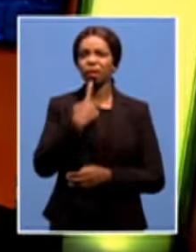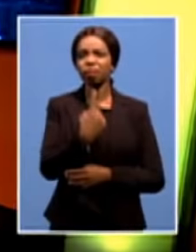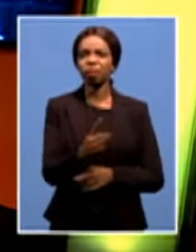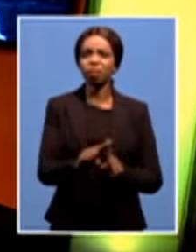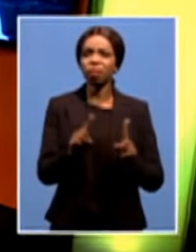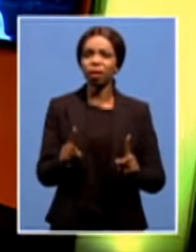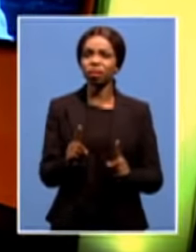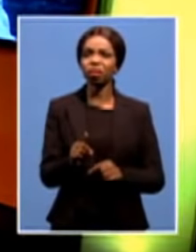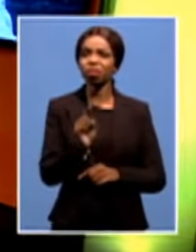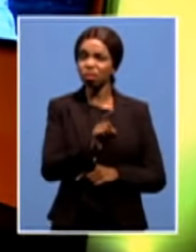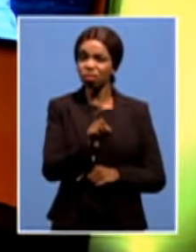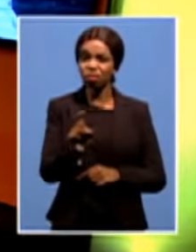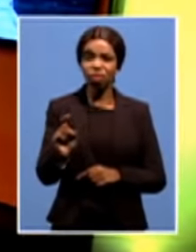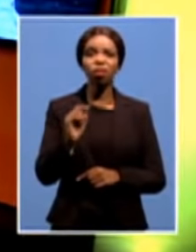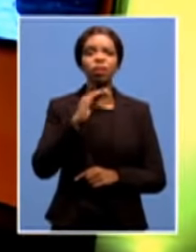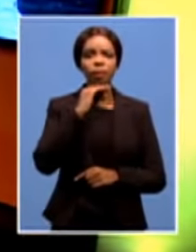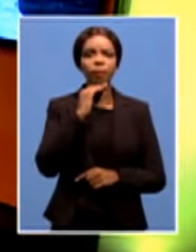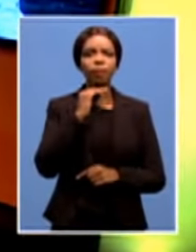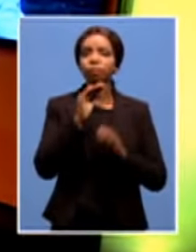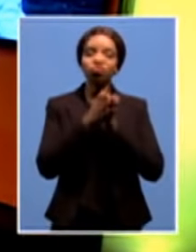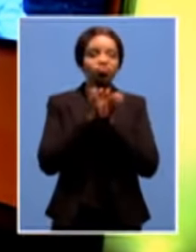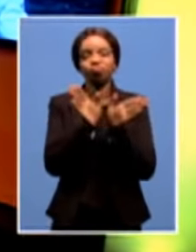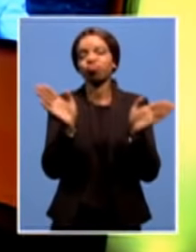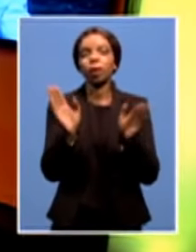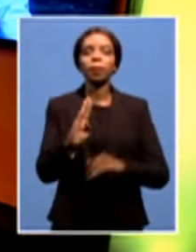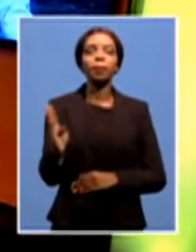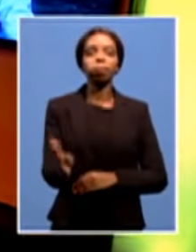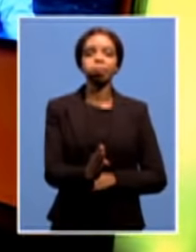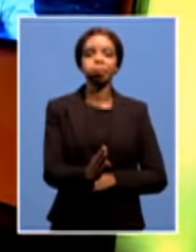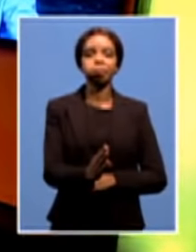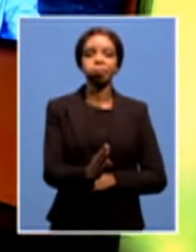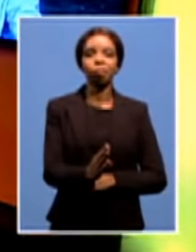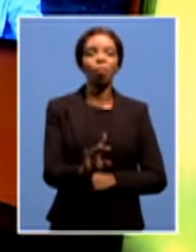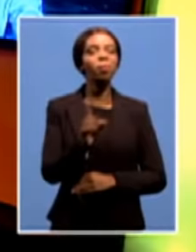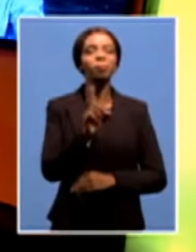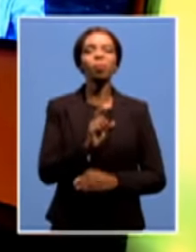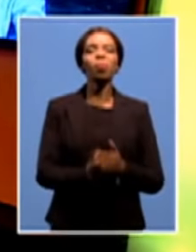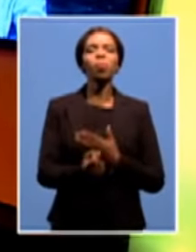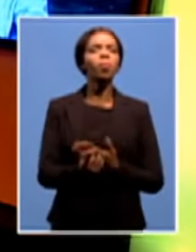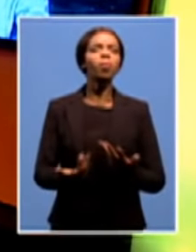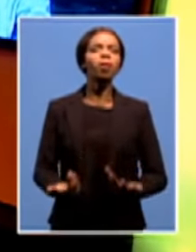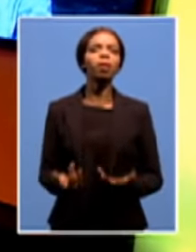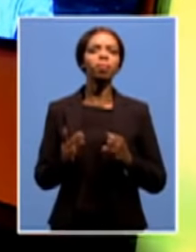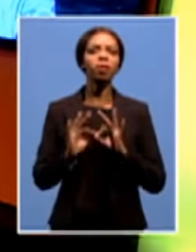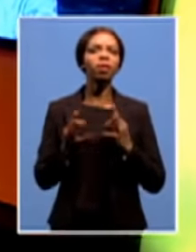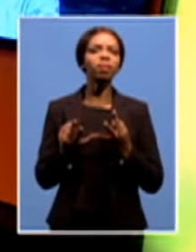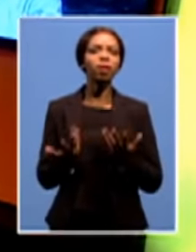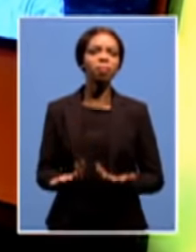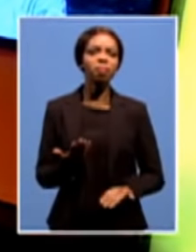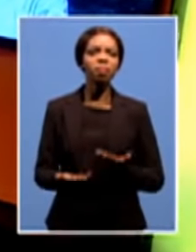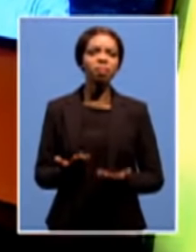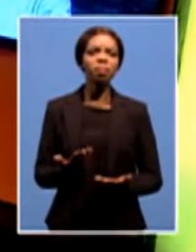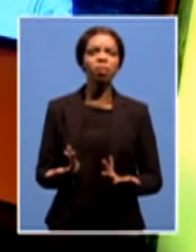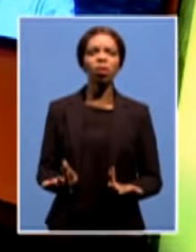do have are adequate, generally speaking. What happens if families don't get this right, if